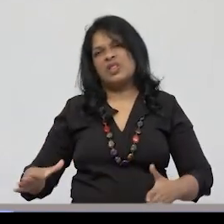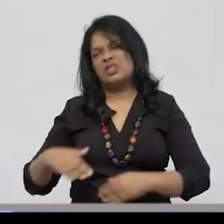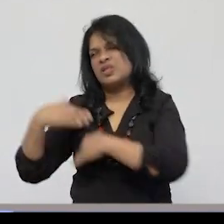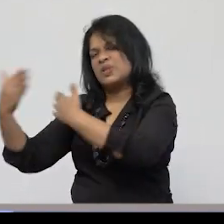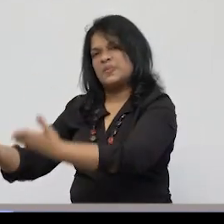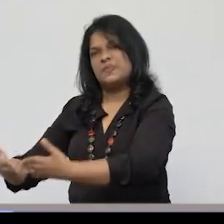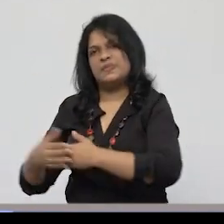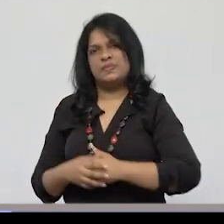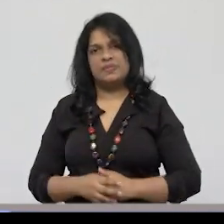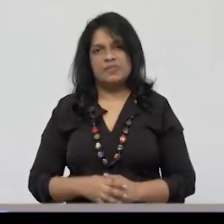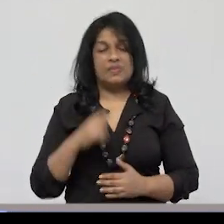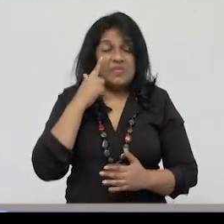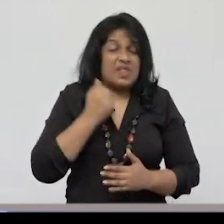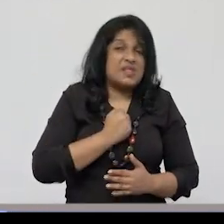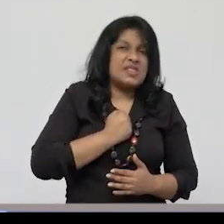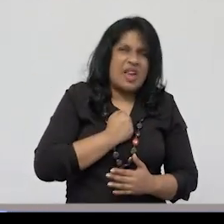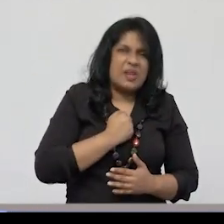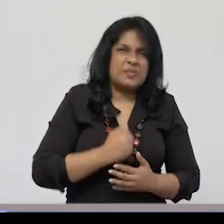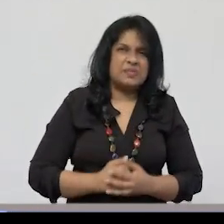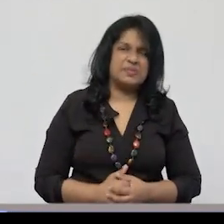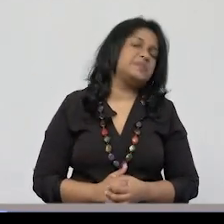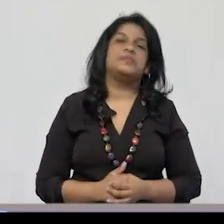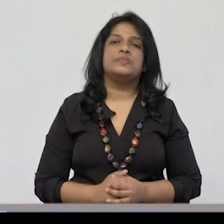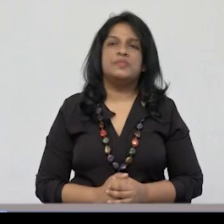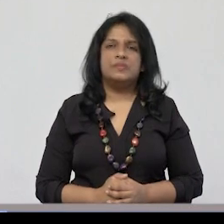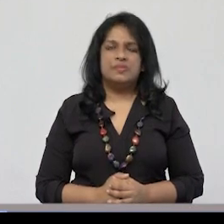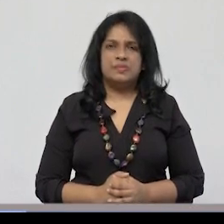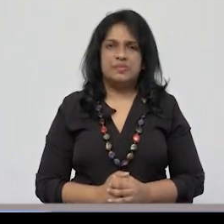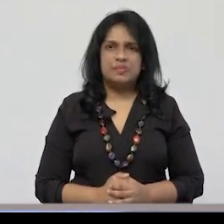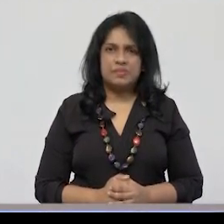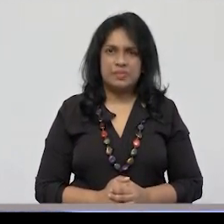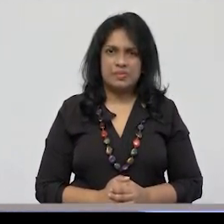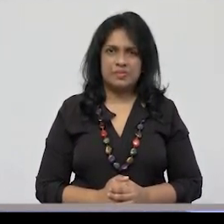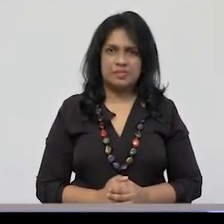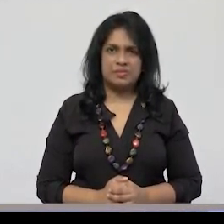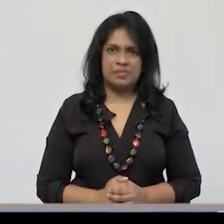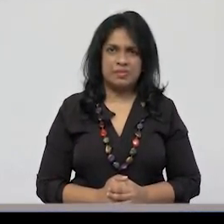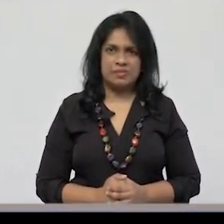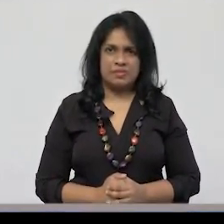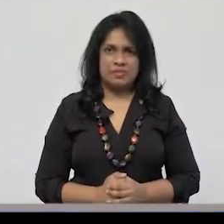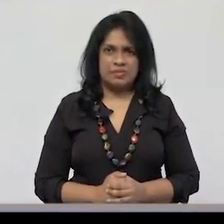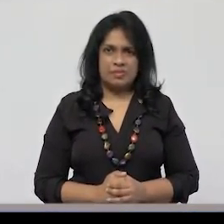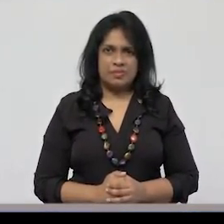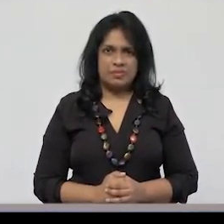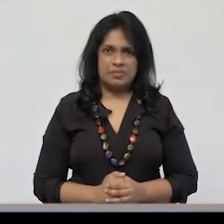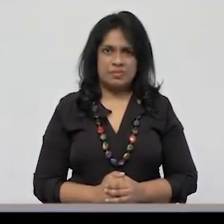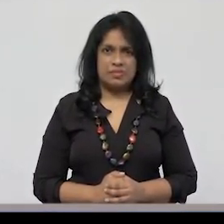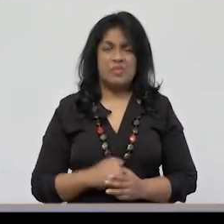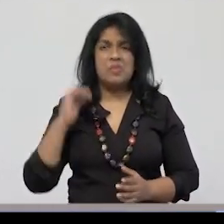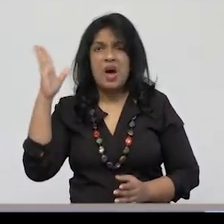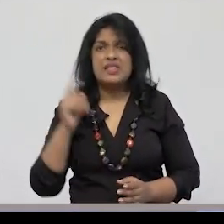you have to come to Christ. You have to get back to the yoke. You have to come into the partnership.